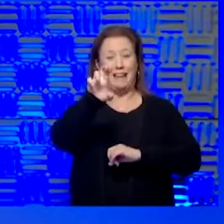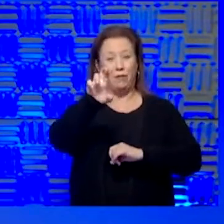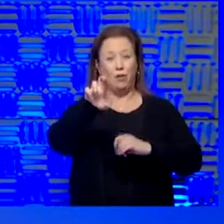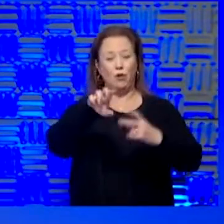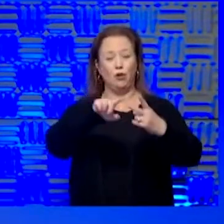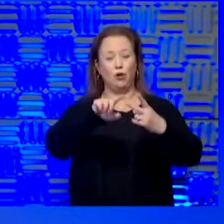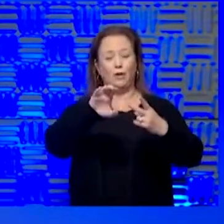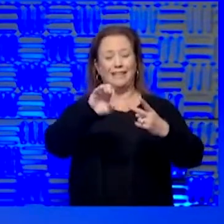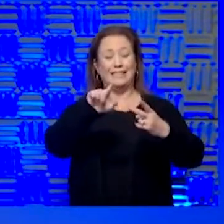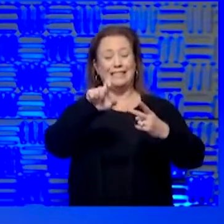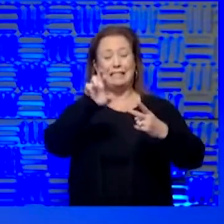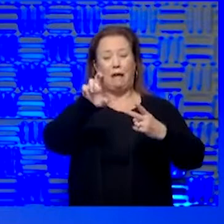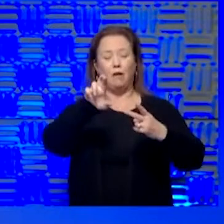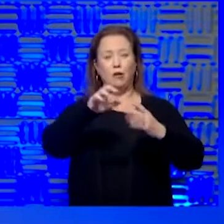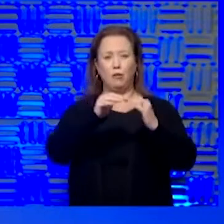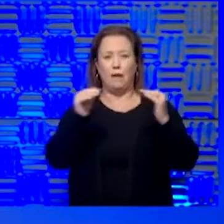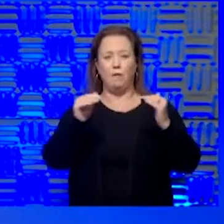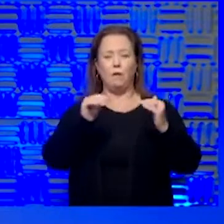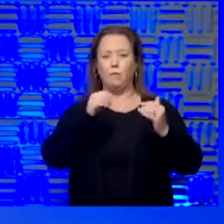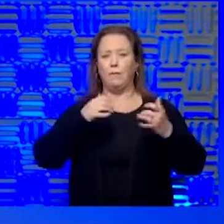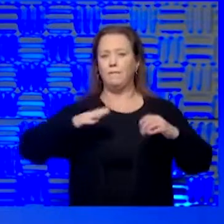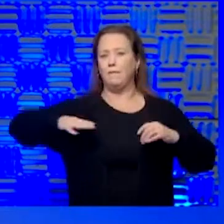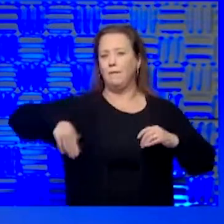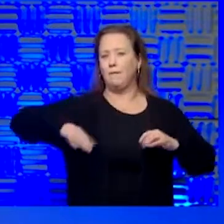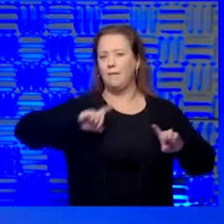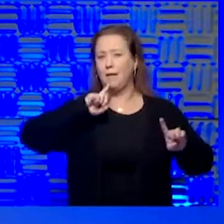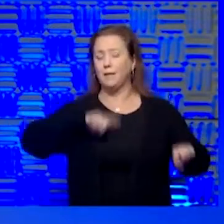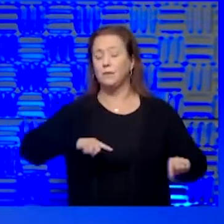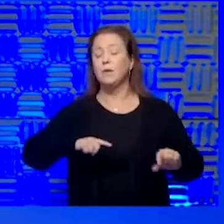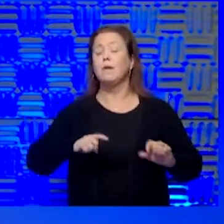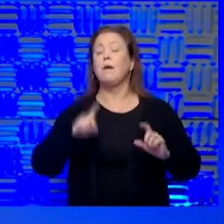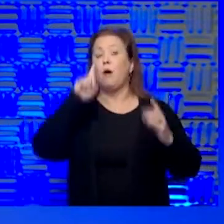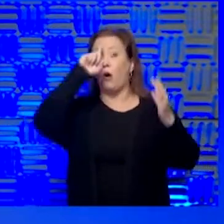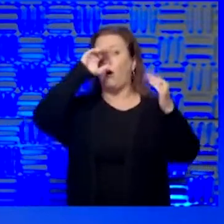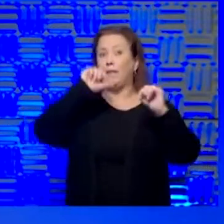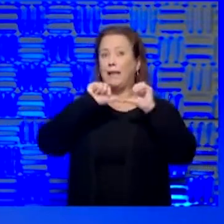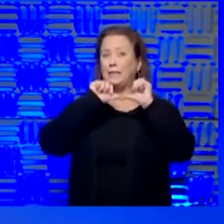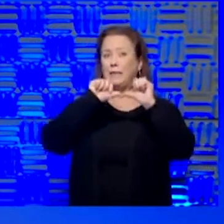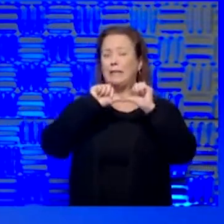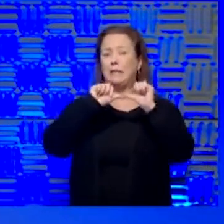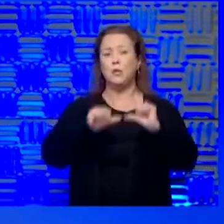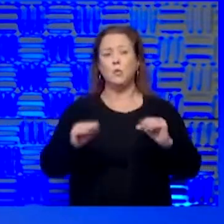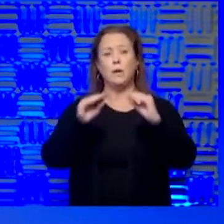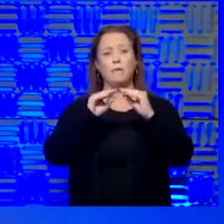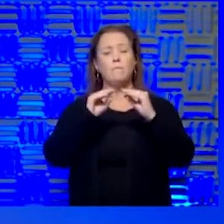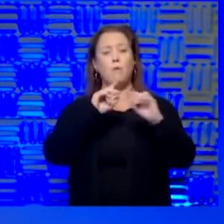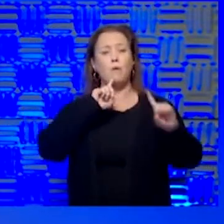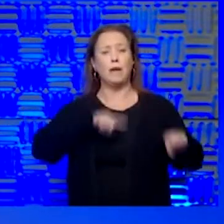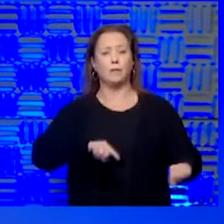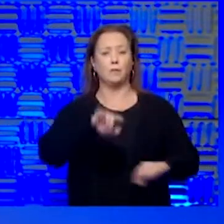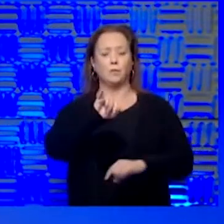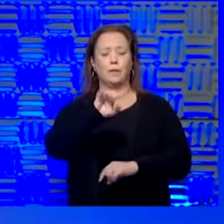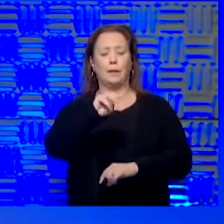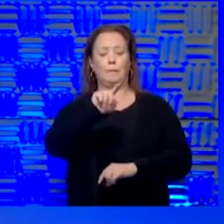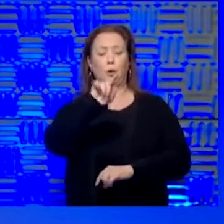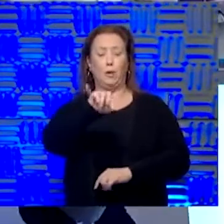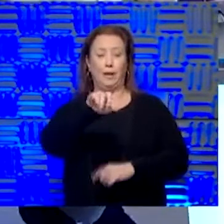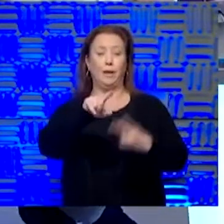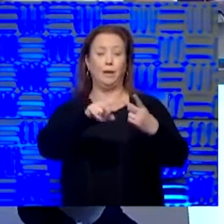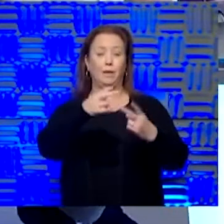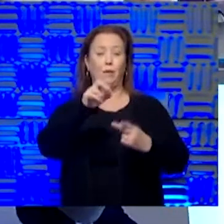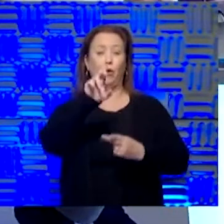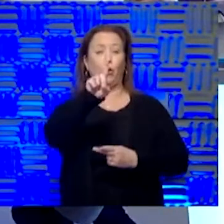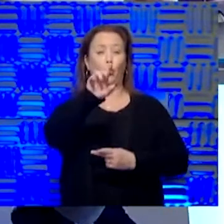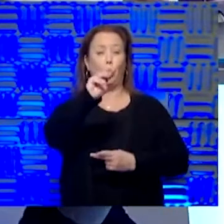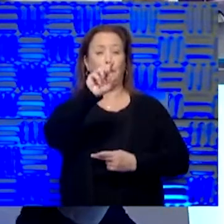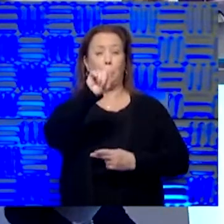that we still haven't answered, and hopefully as we move forward we get some of those answered and help with herd immunity and immunity in general. You know, years ago, I